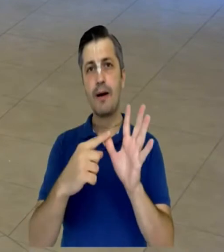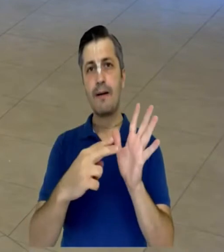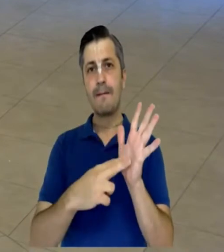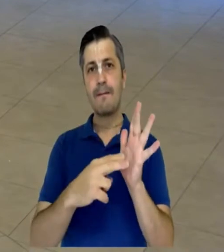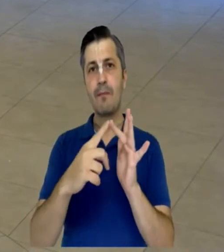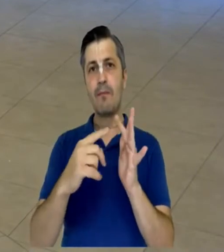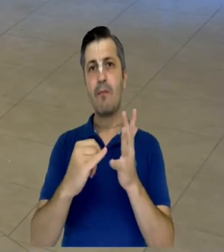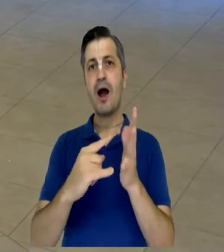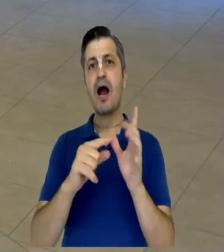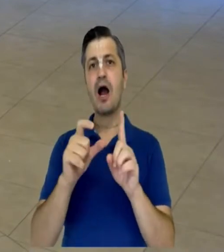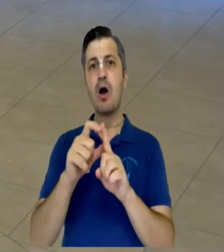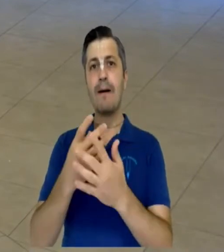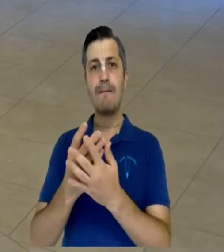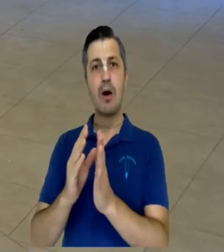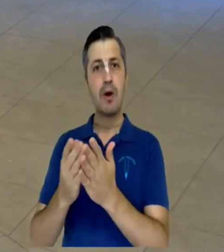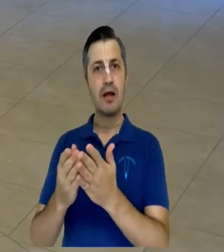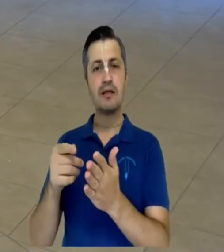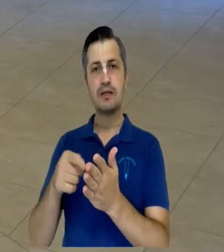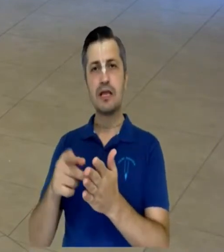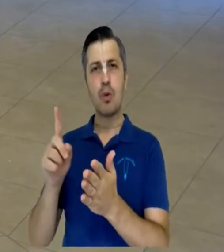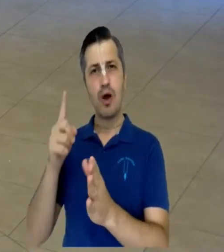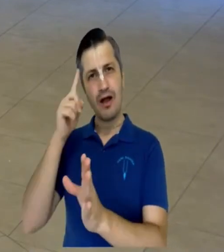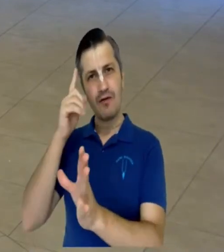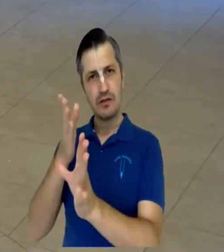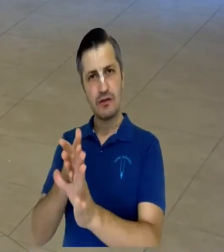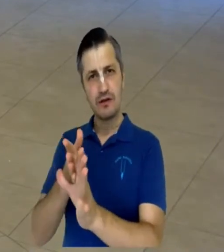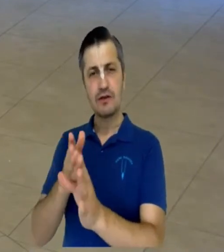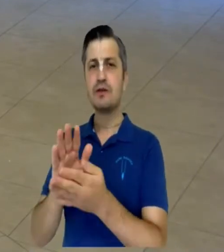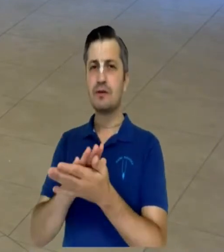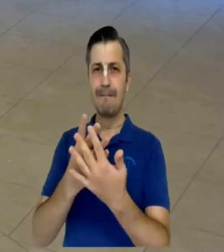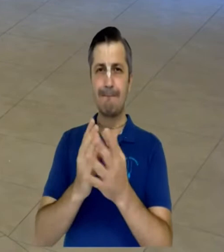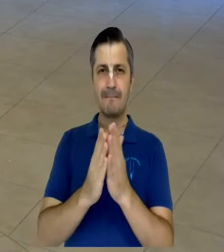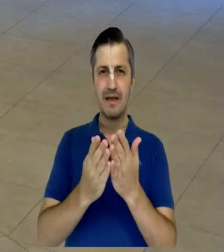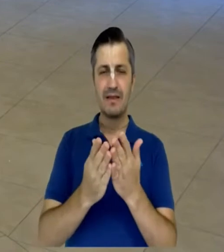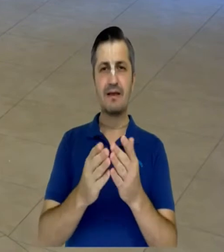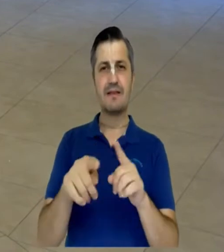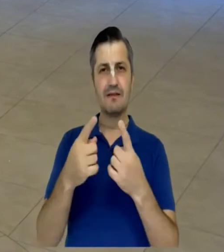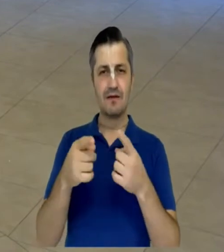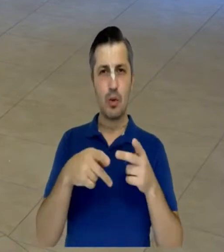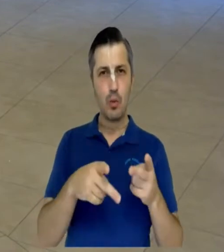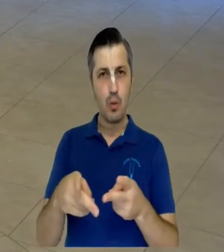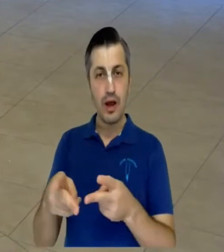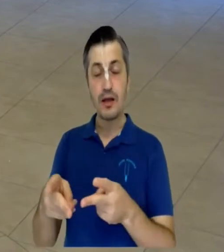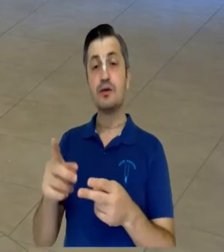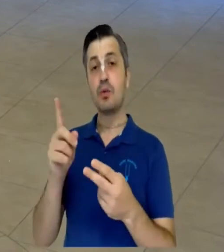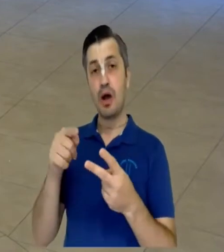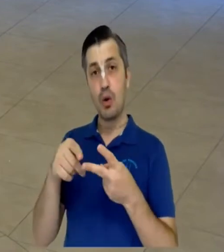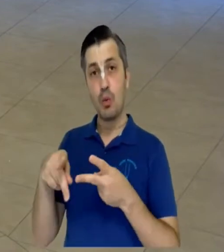Upanishads who are the philosophical parts of the Veda. So here,